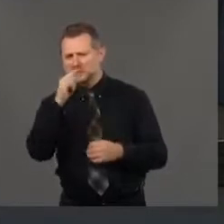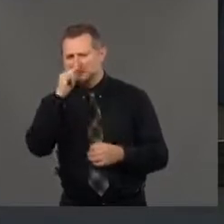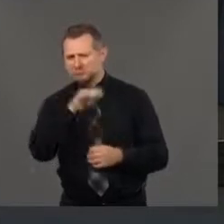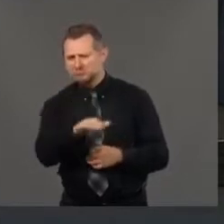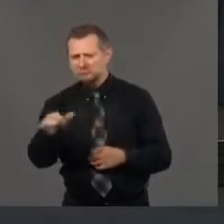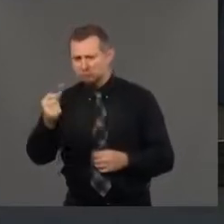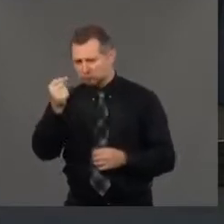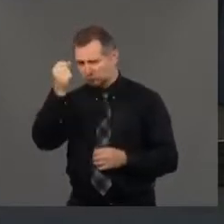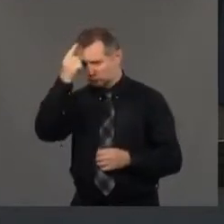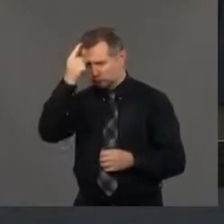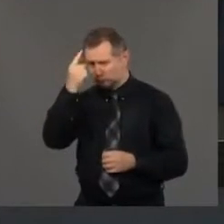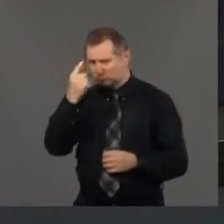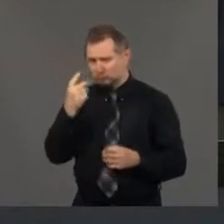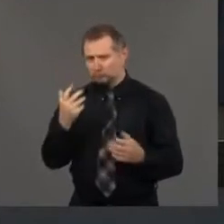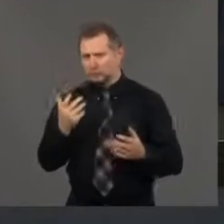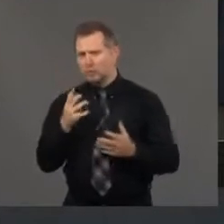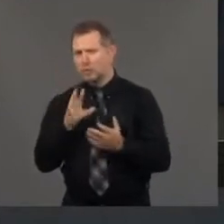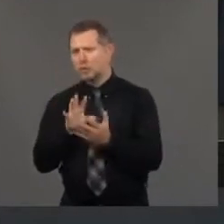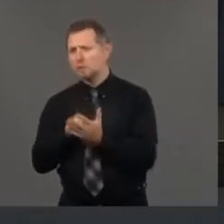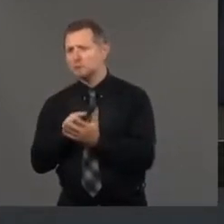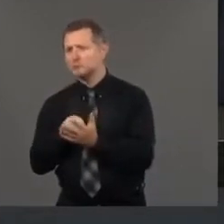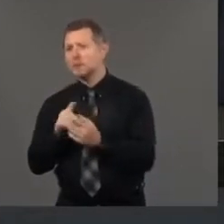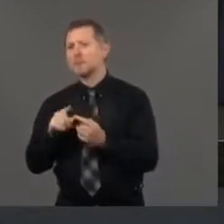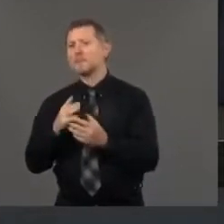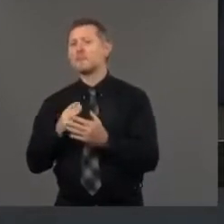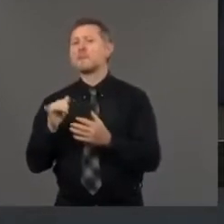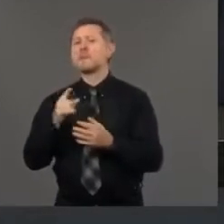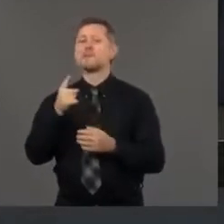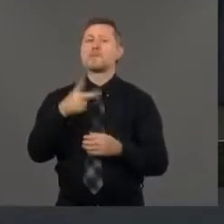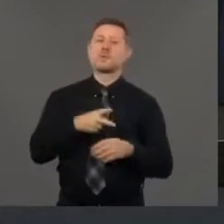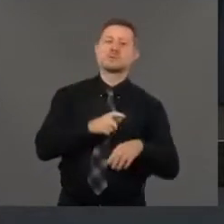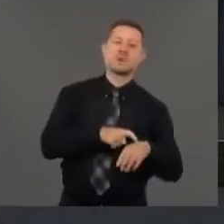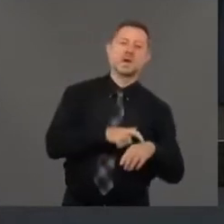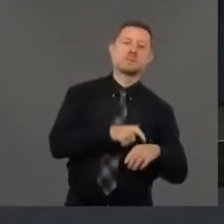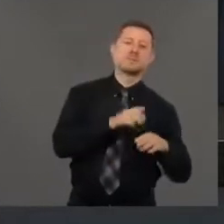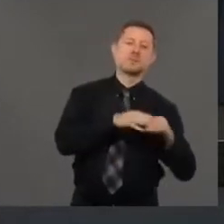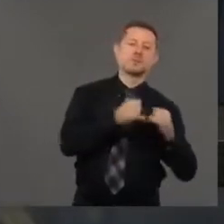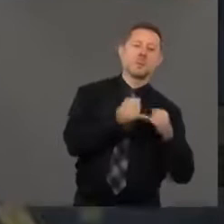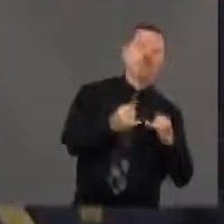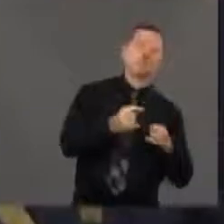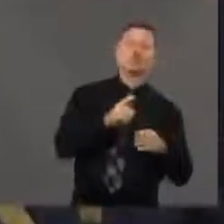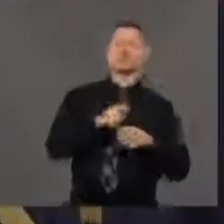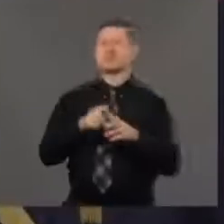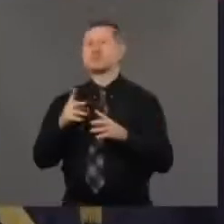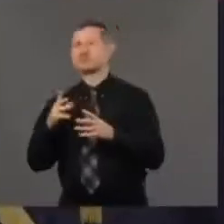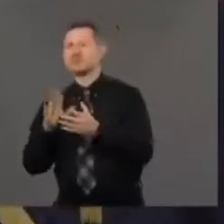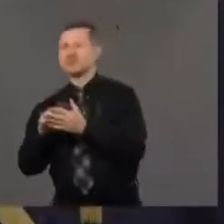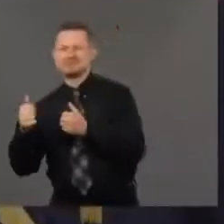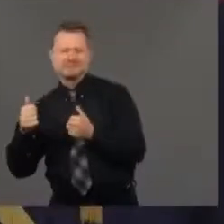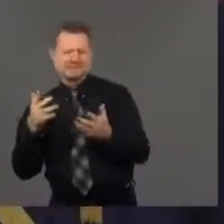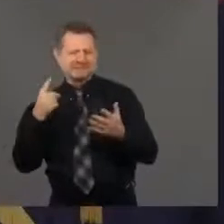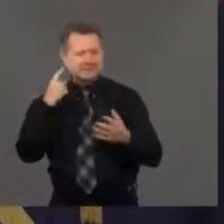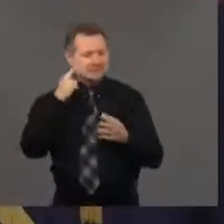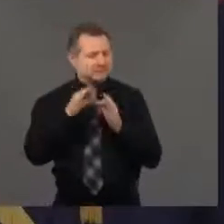a part-time or a hybrid model. How much is this something they need to be preparing for on the state level?